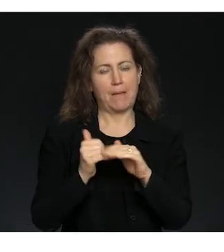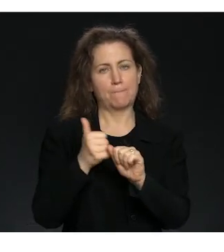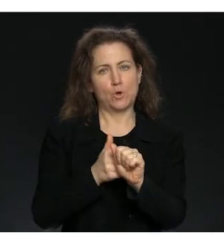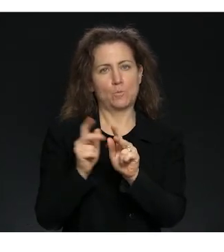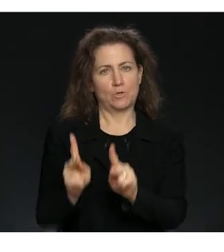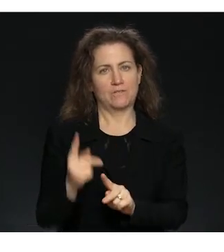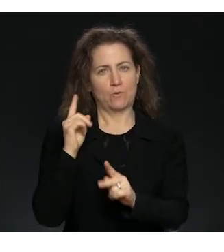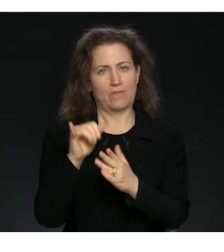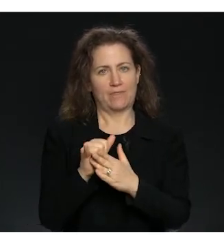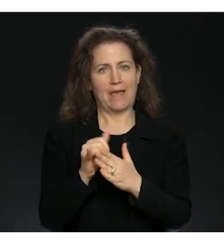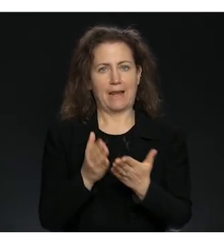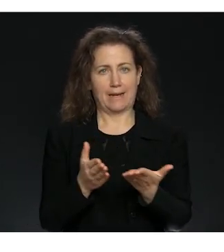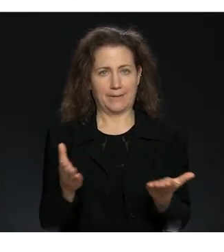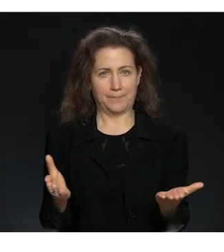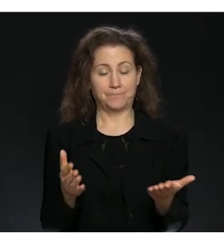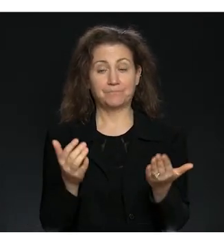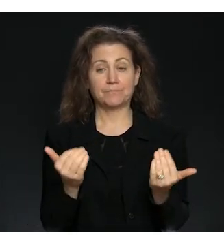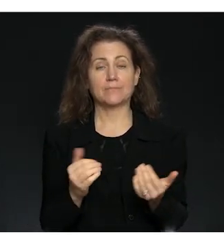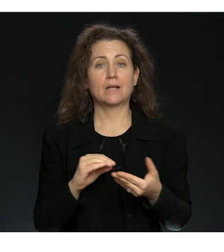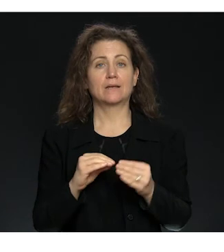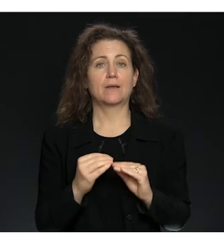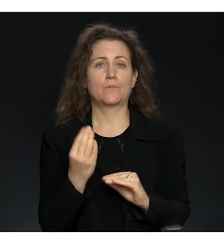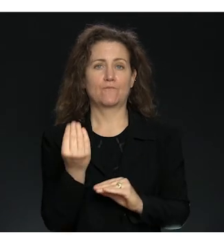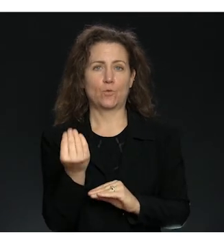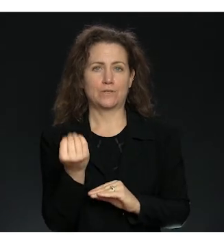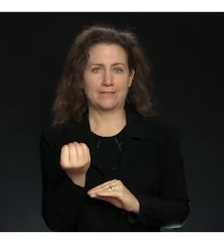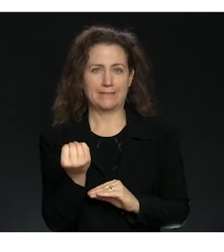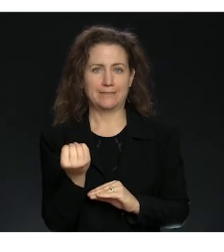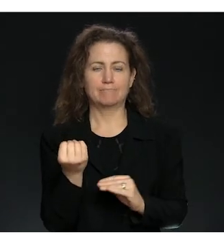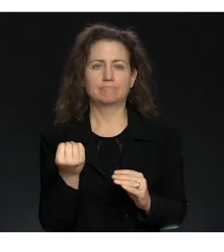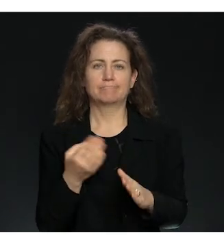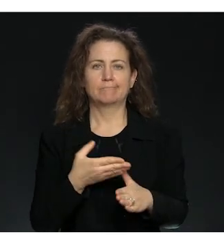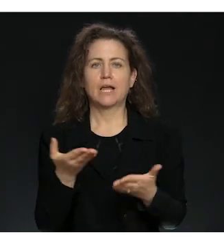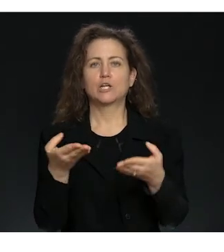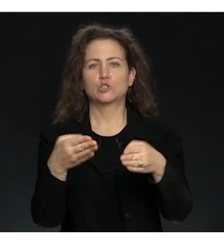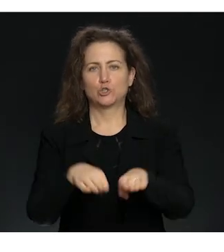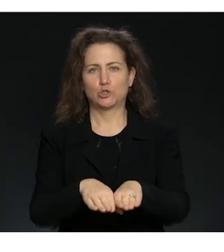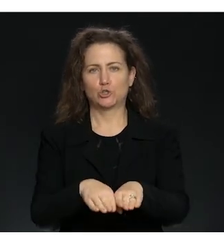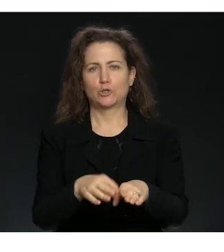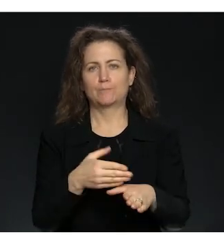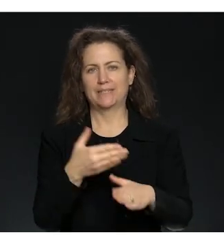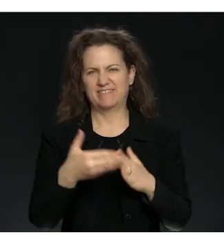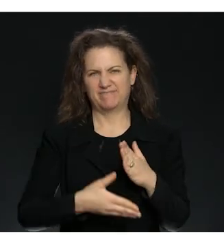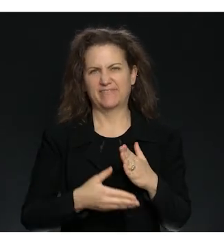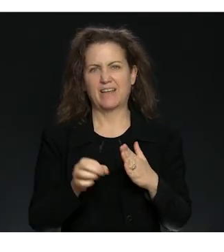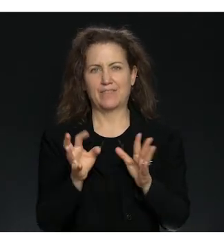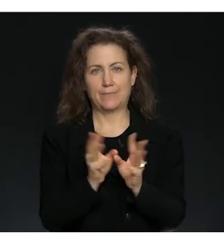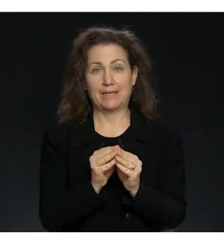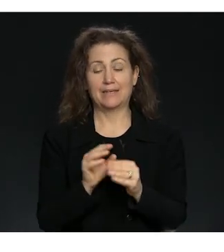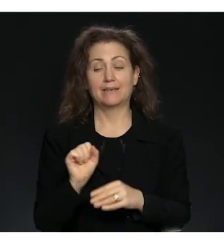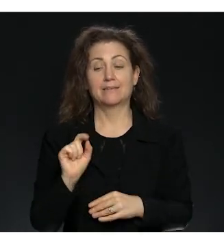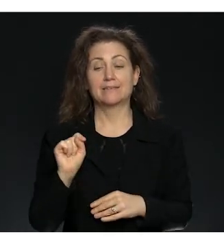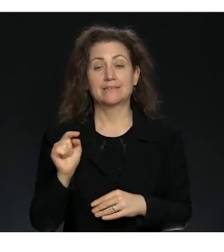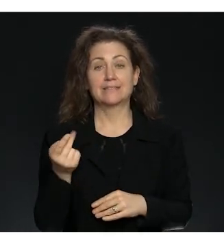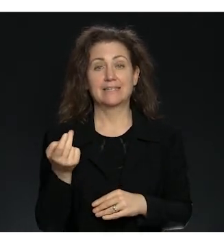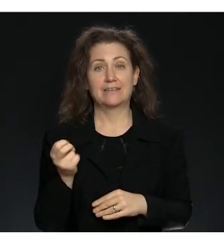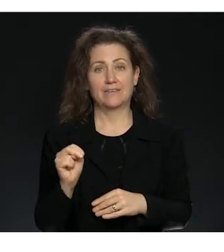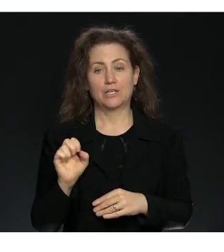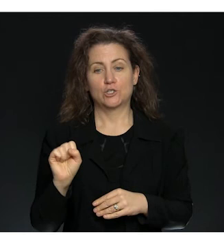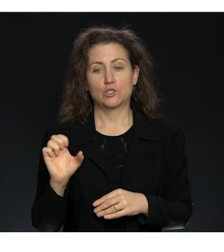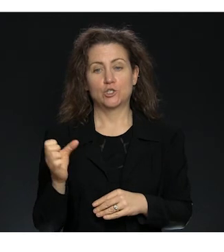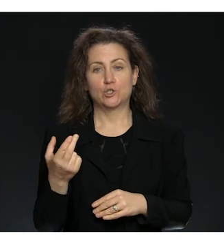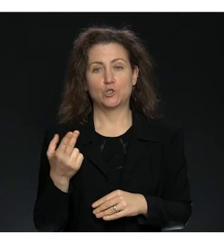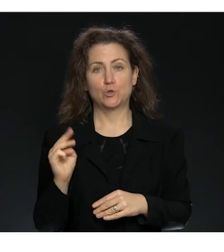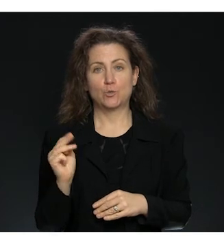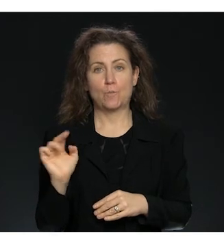Item 14 is the adjournment of the meeting. This is where Stephen Schumacher, the Council Vice Chair, will adjourn the